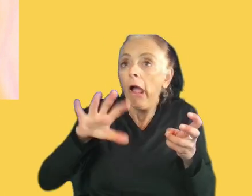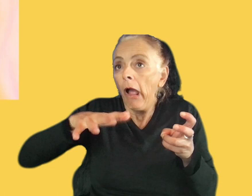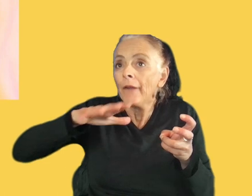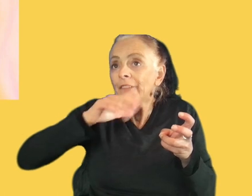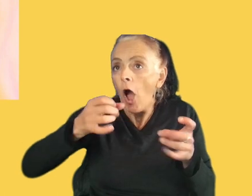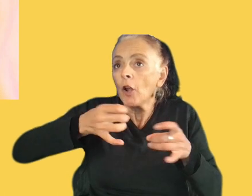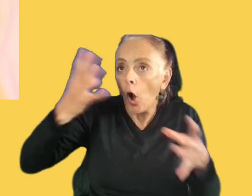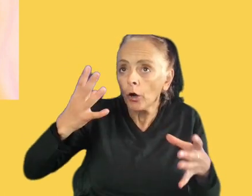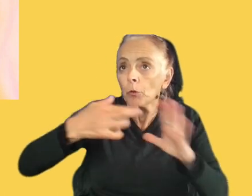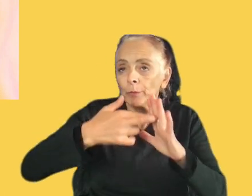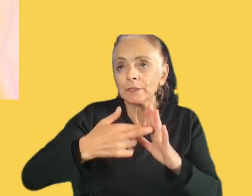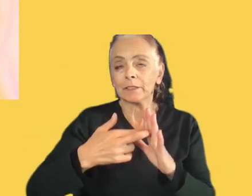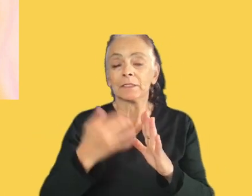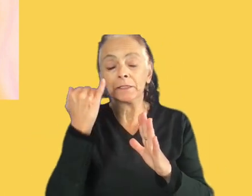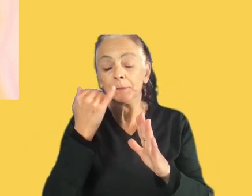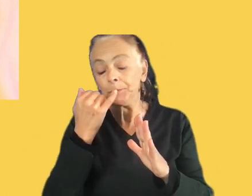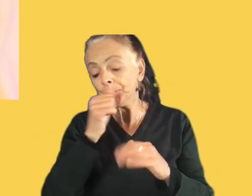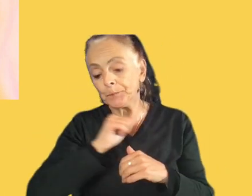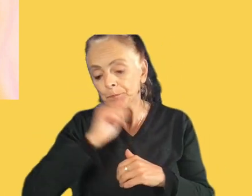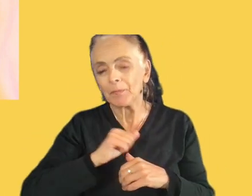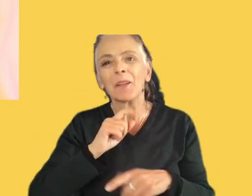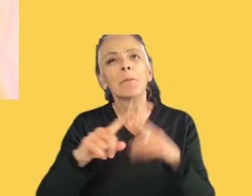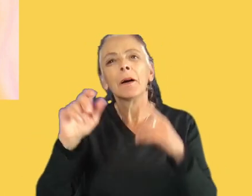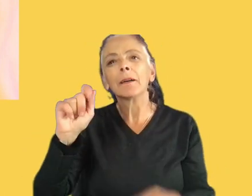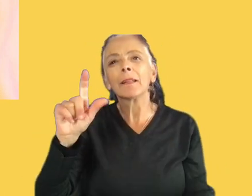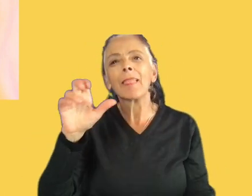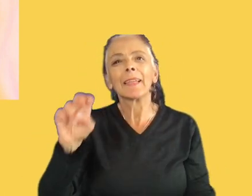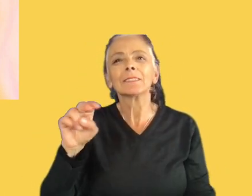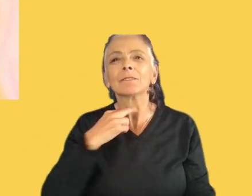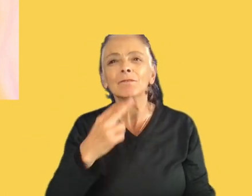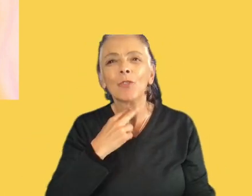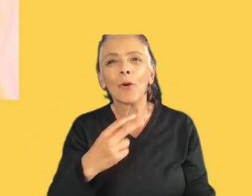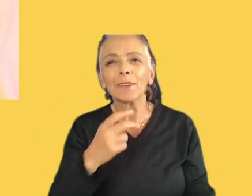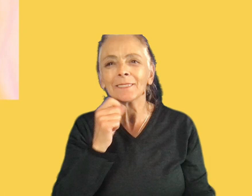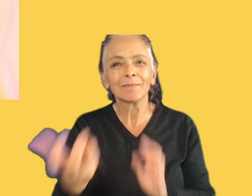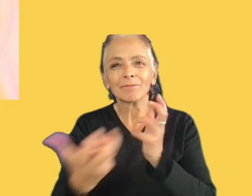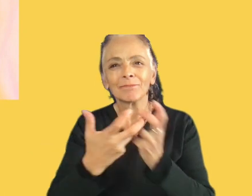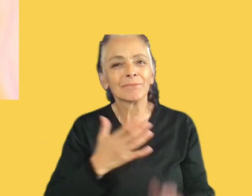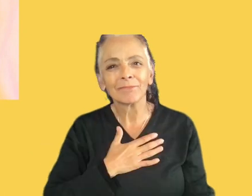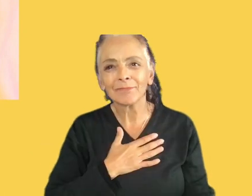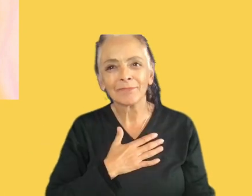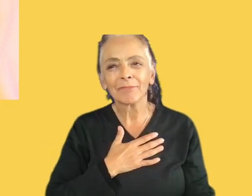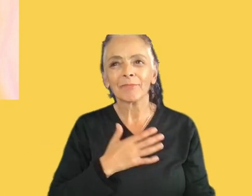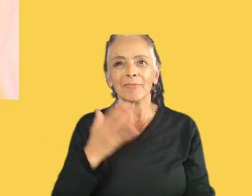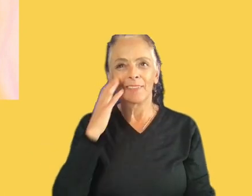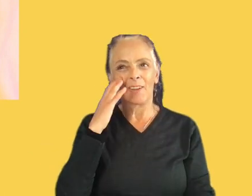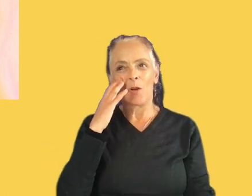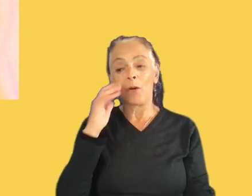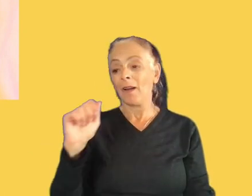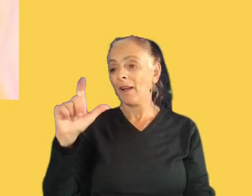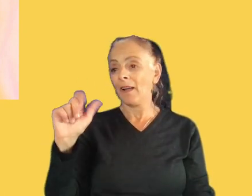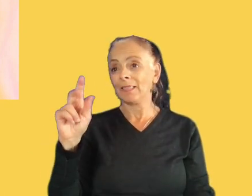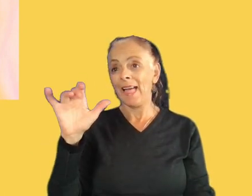The one thing that bothered me the most is that Aladdin didn't really sound like me. I mean, what's worse? In Aladdin,